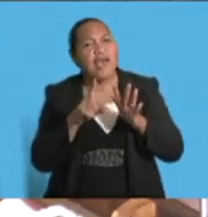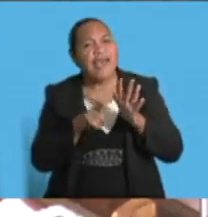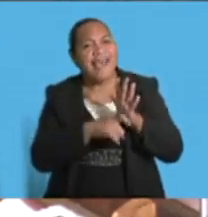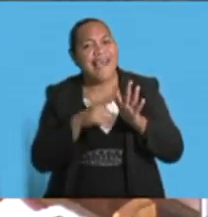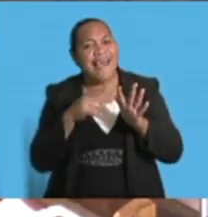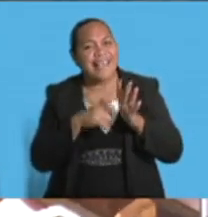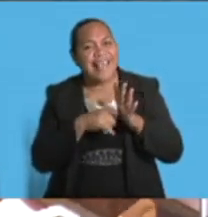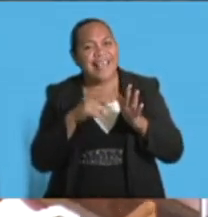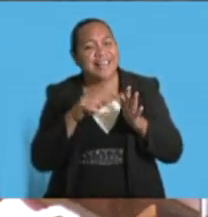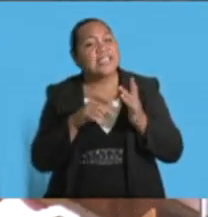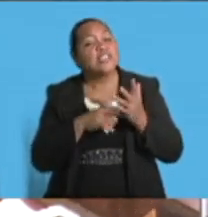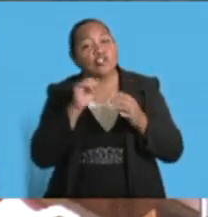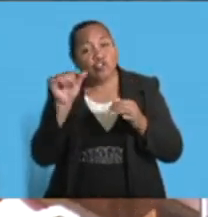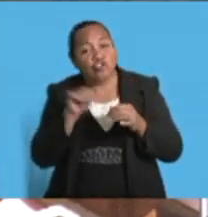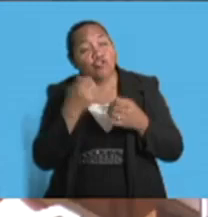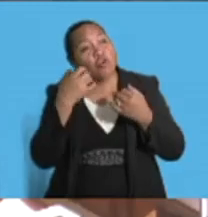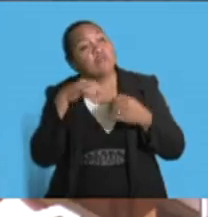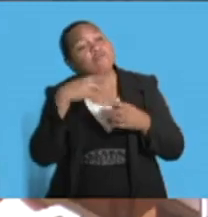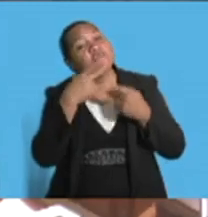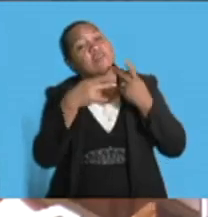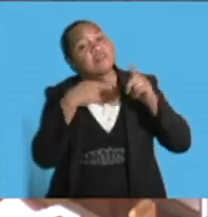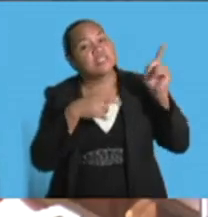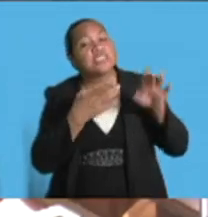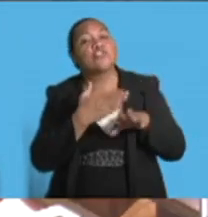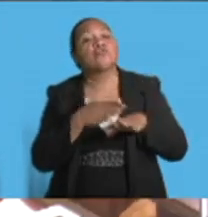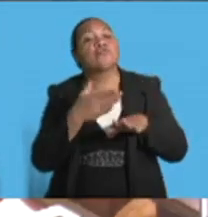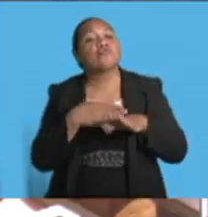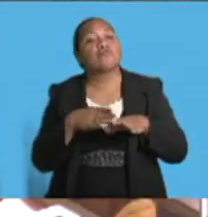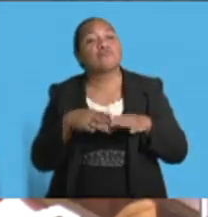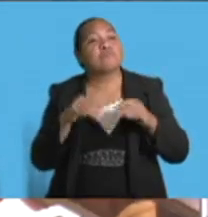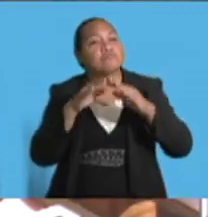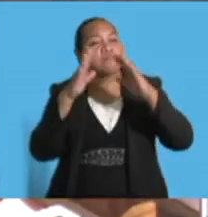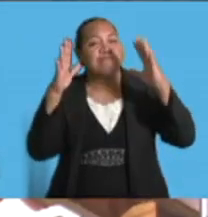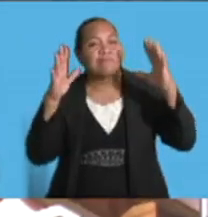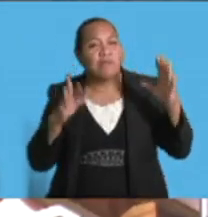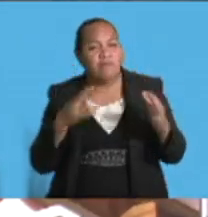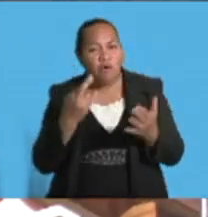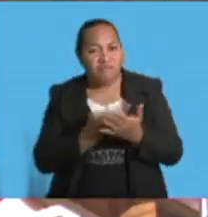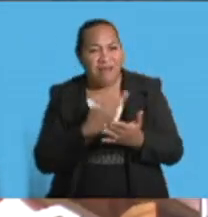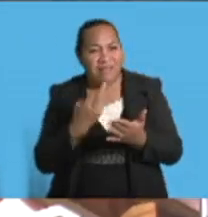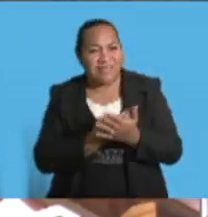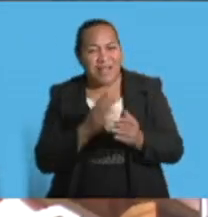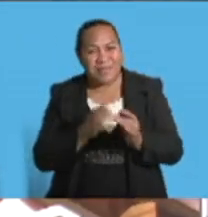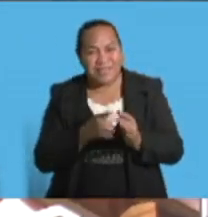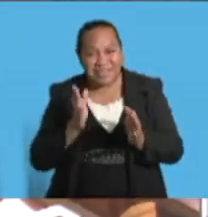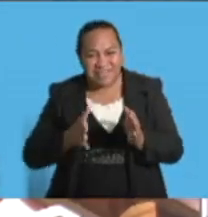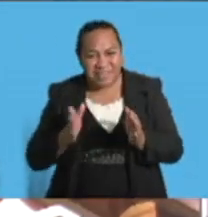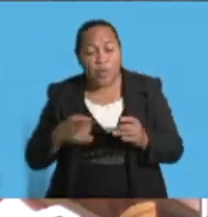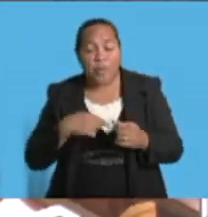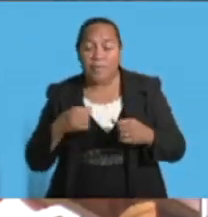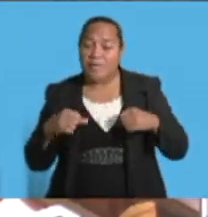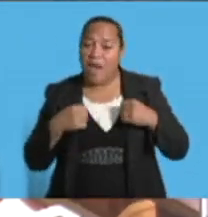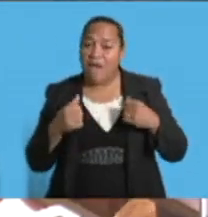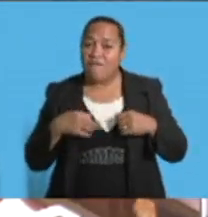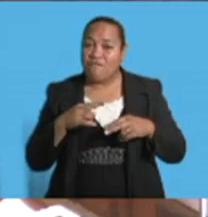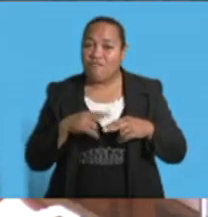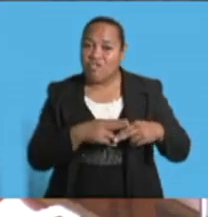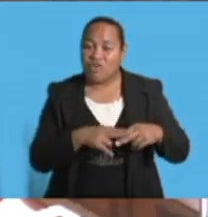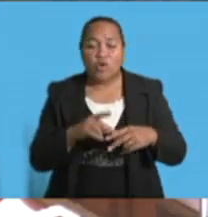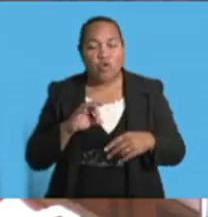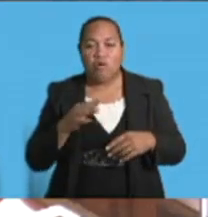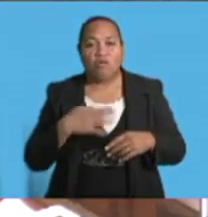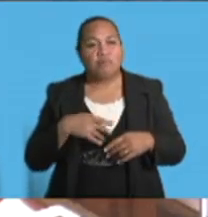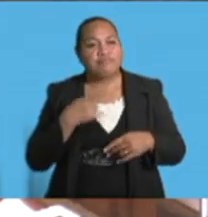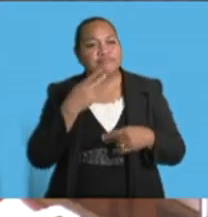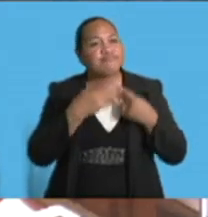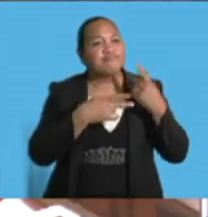have a look at the new $5 million new rice mill there. He will know what we're talking about. We are proud of Fiji, Madam Speaker. We don't go